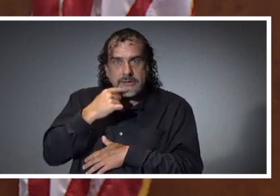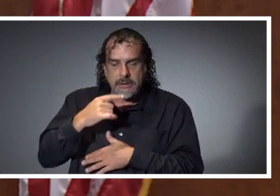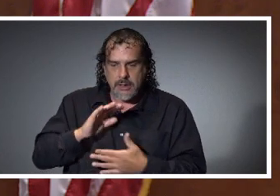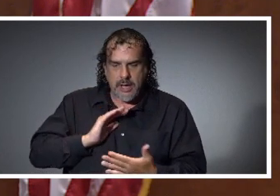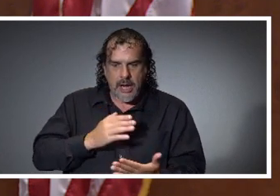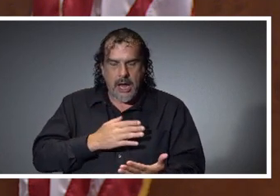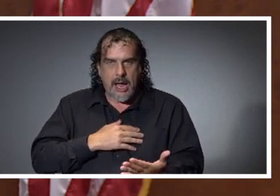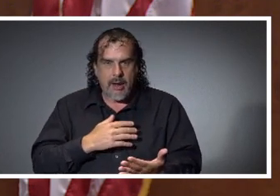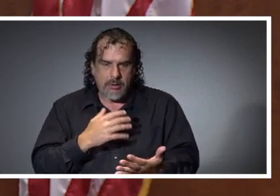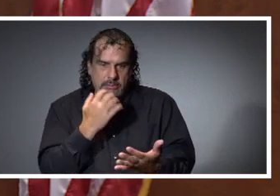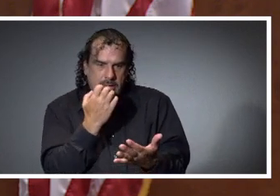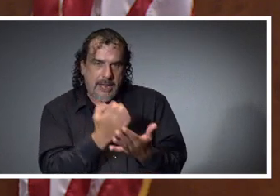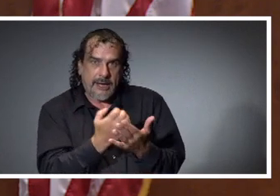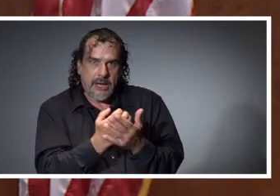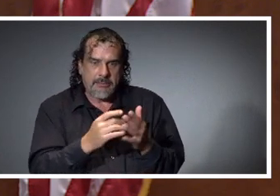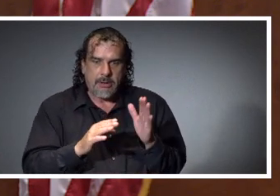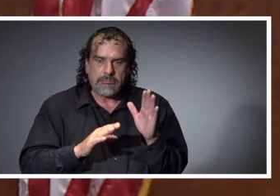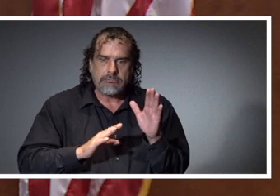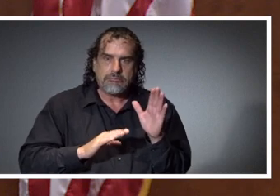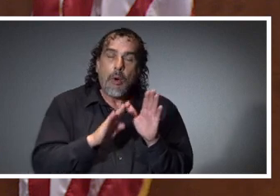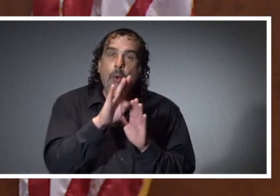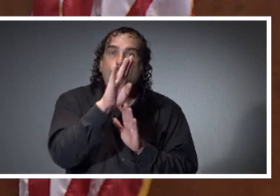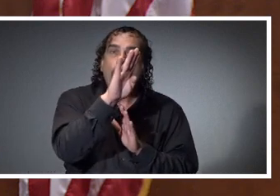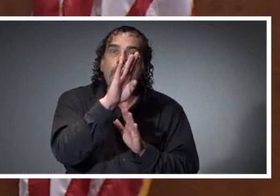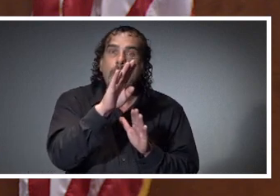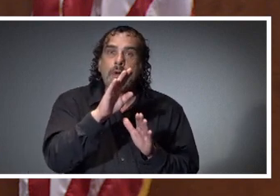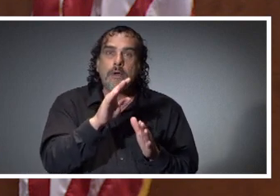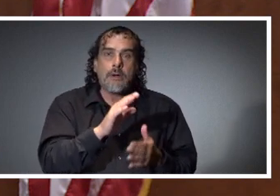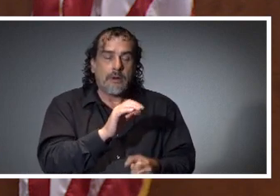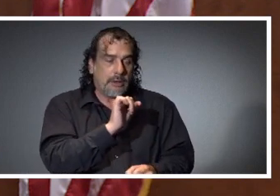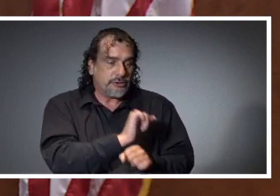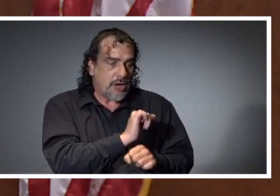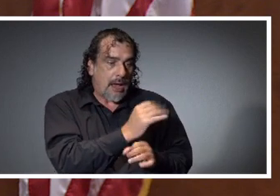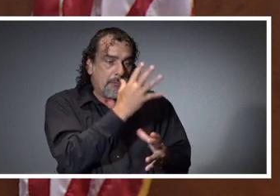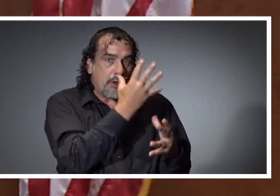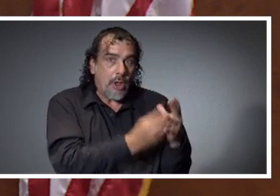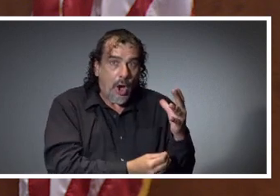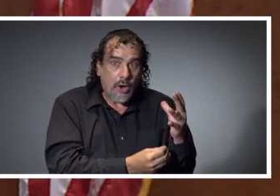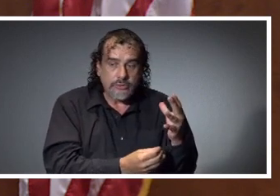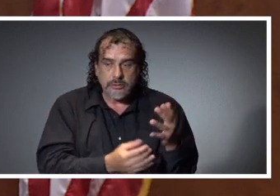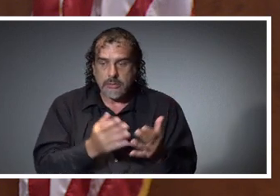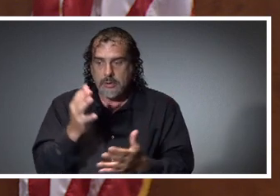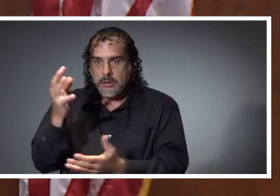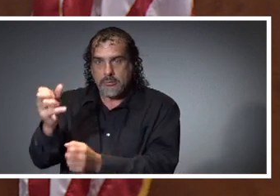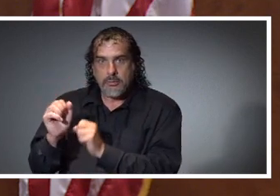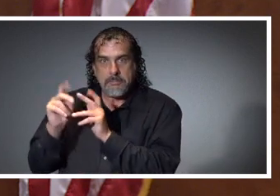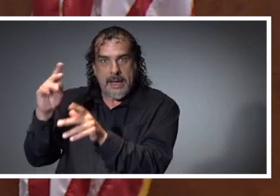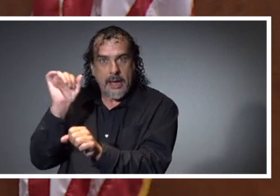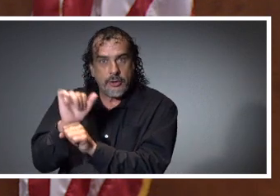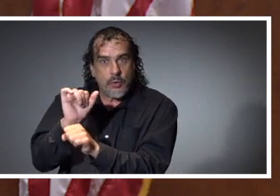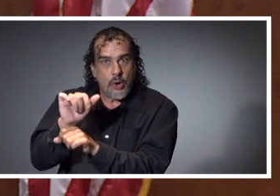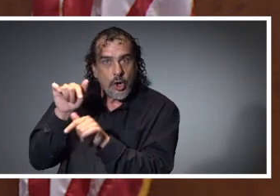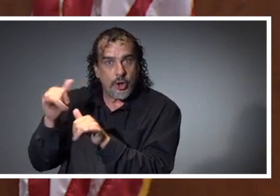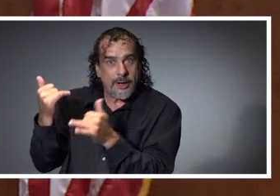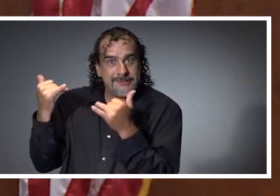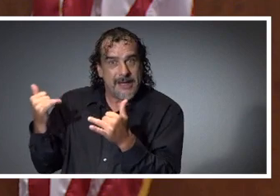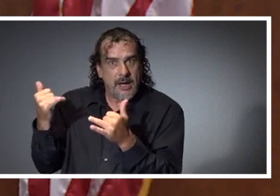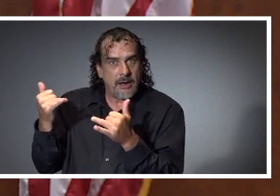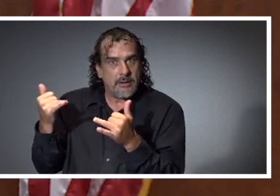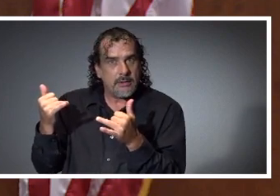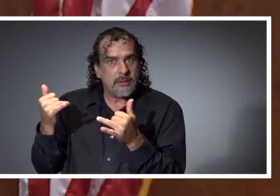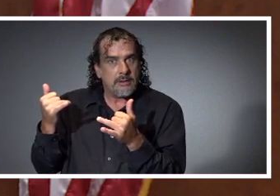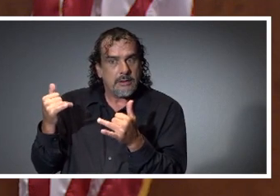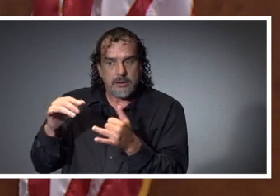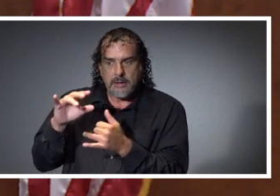economic recovery in terms of jobs lost in February to April that have returned in May and June is the